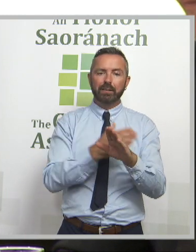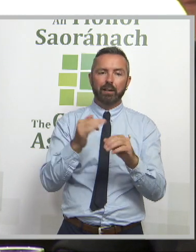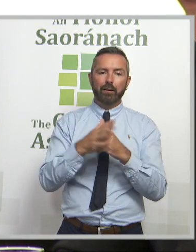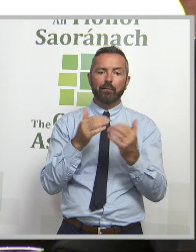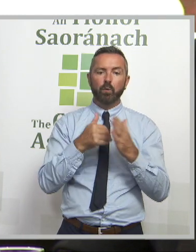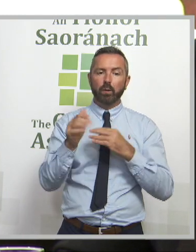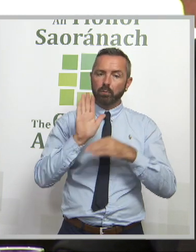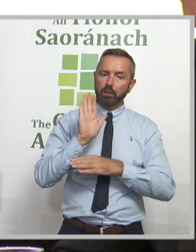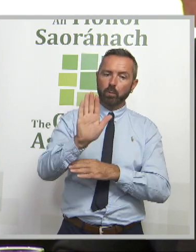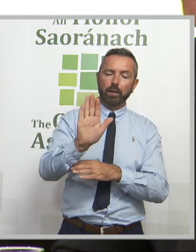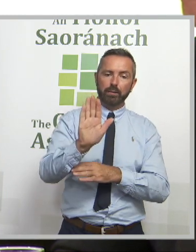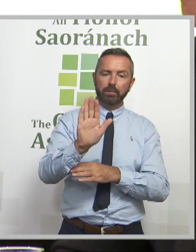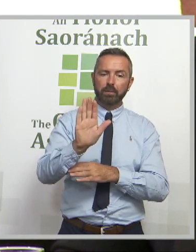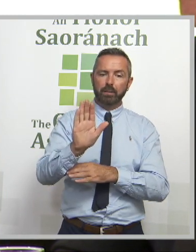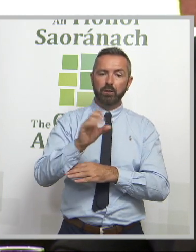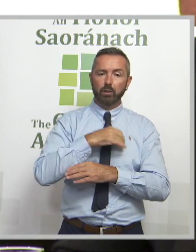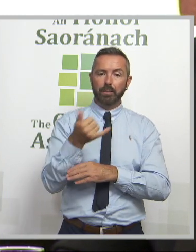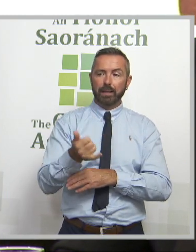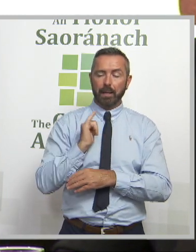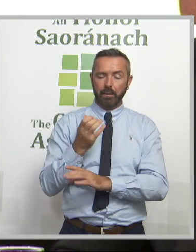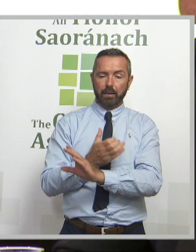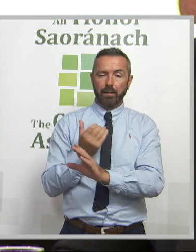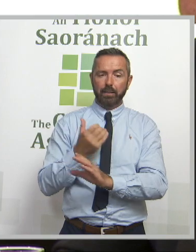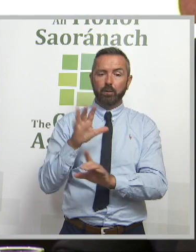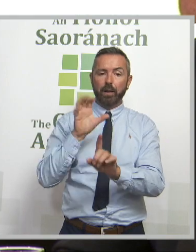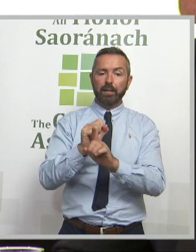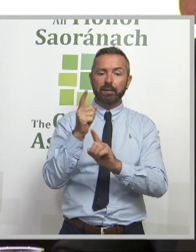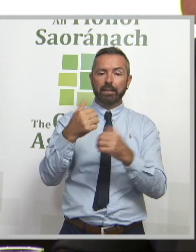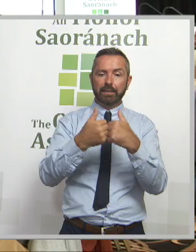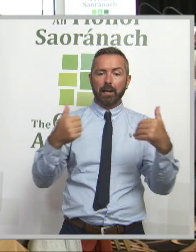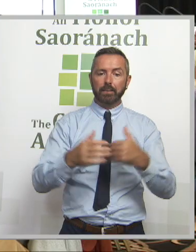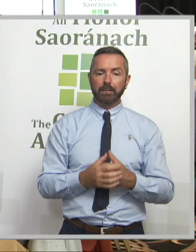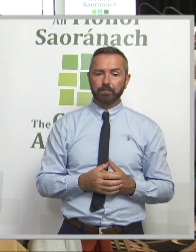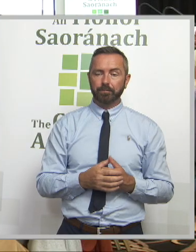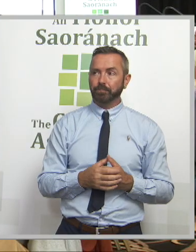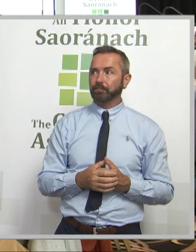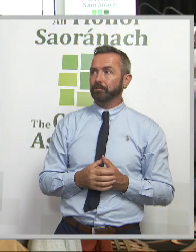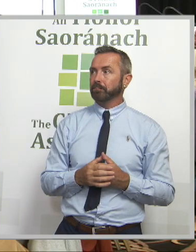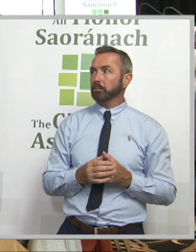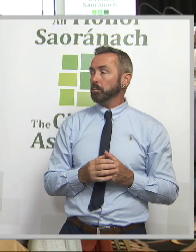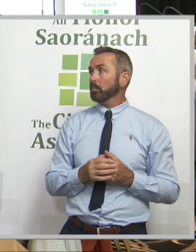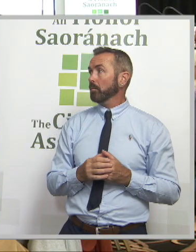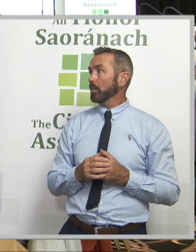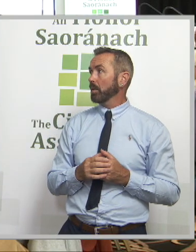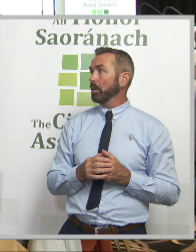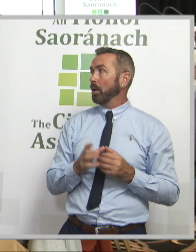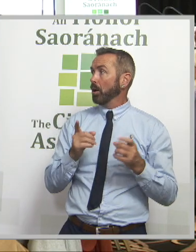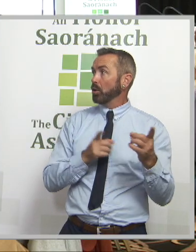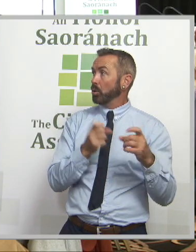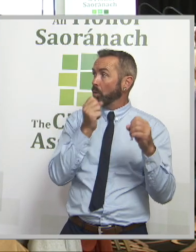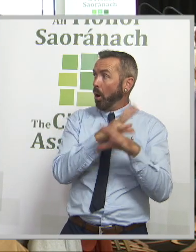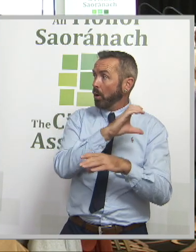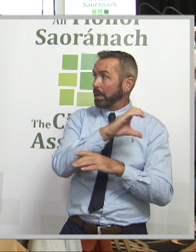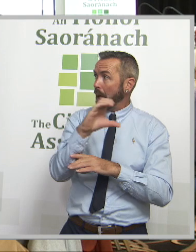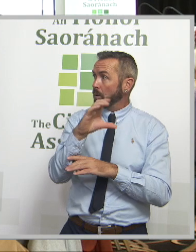what's required to be able to continue to identify these types of gaps. Just on that, Shirley, do all counties have to